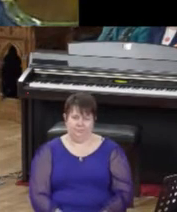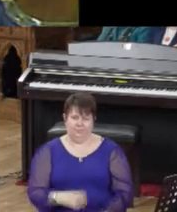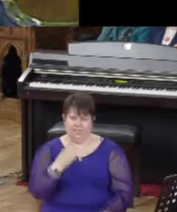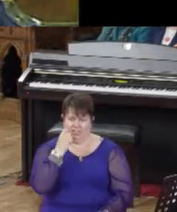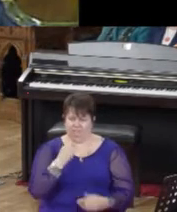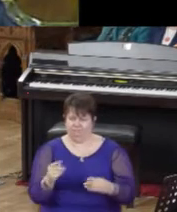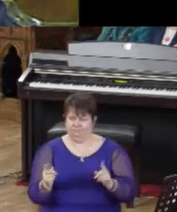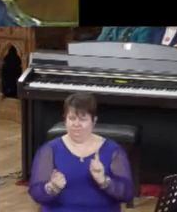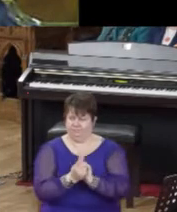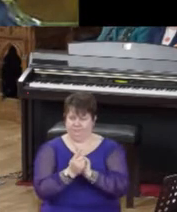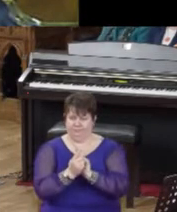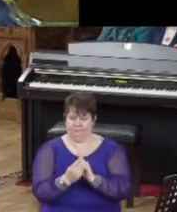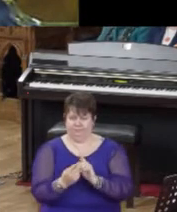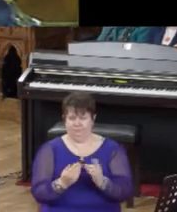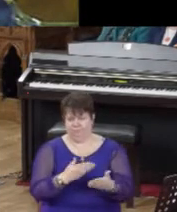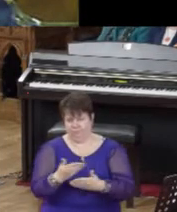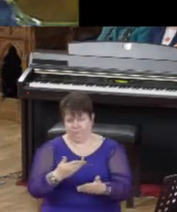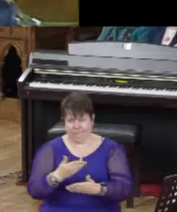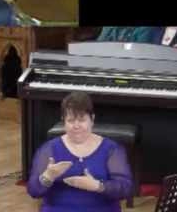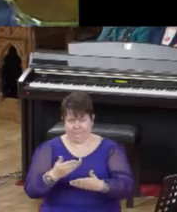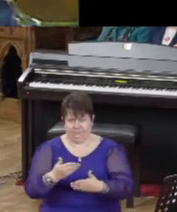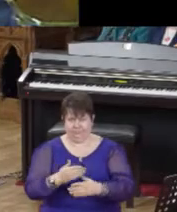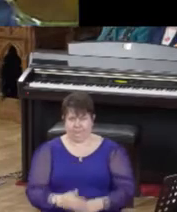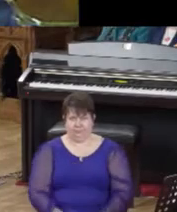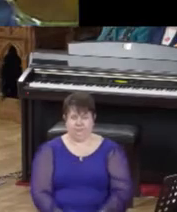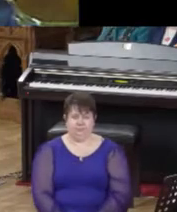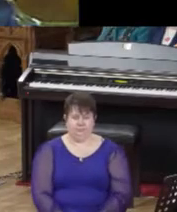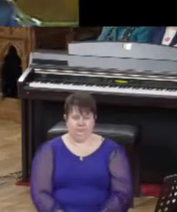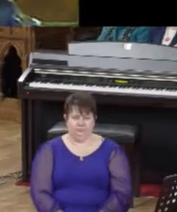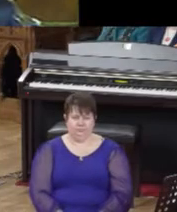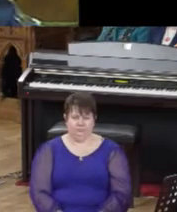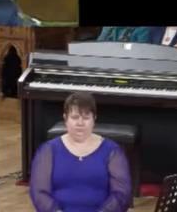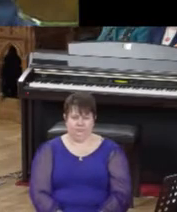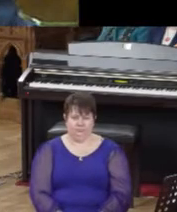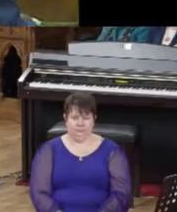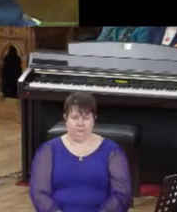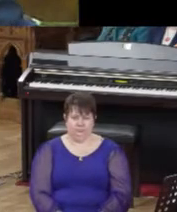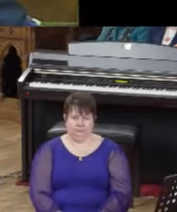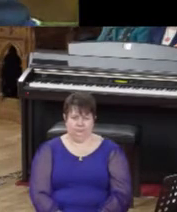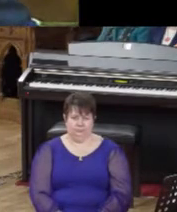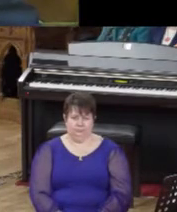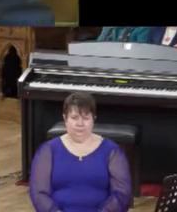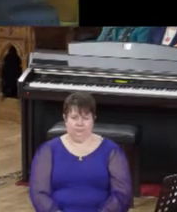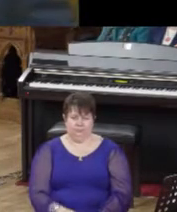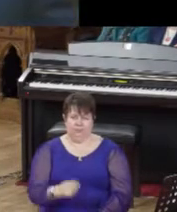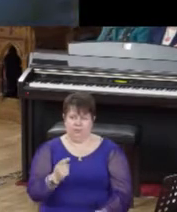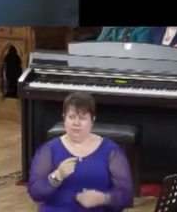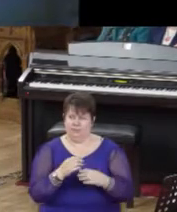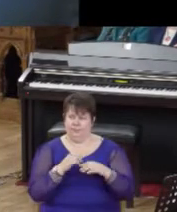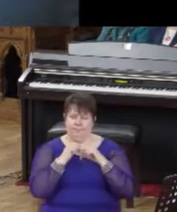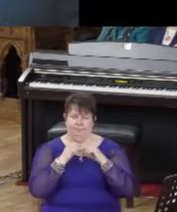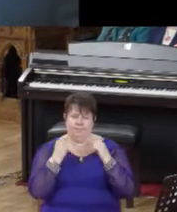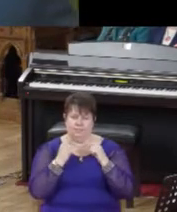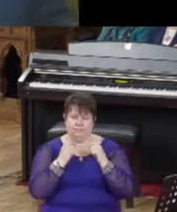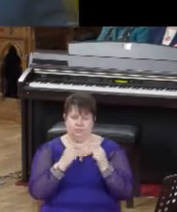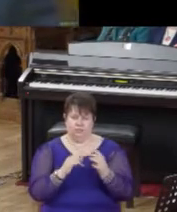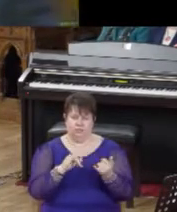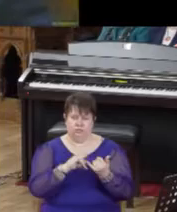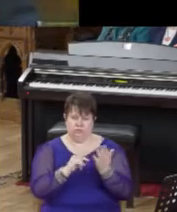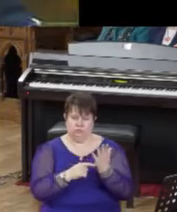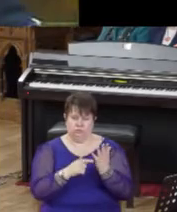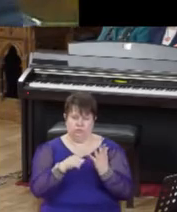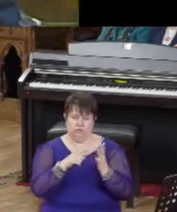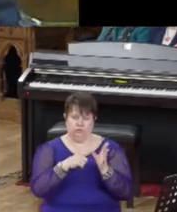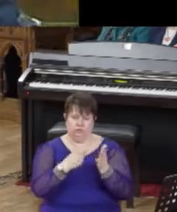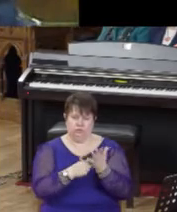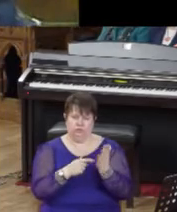in the hall at the end of the service this morning. Our assistant minister, Stuart Love, is on holiday this week.